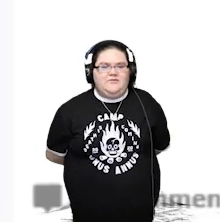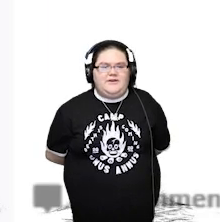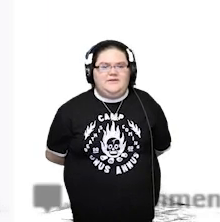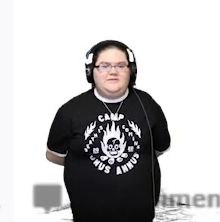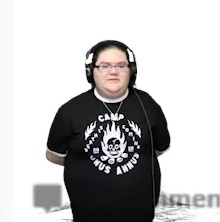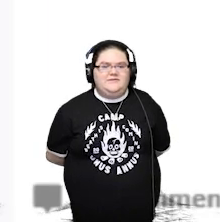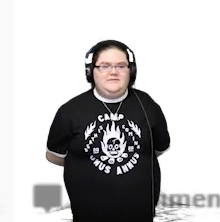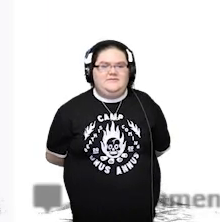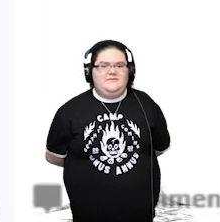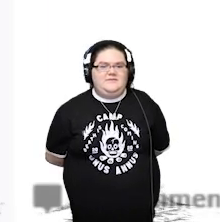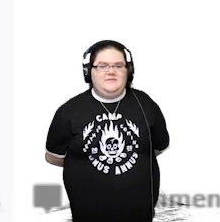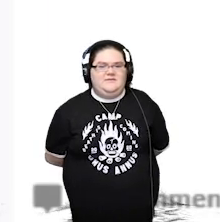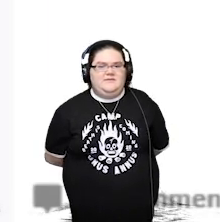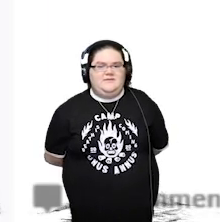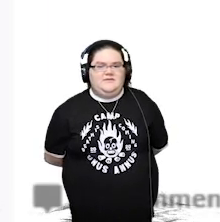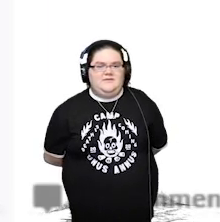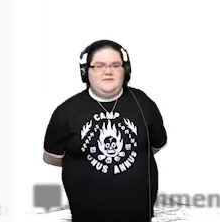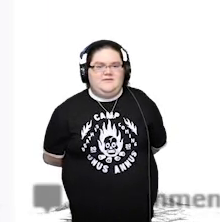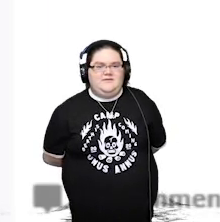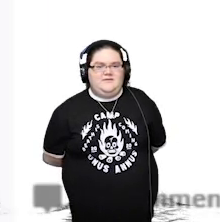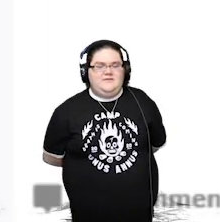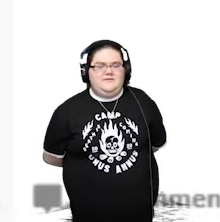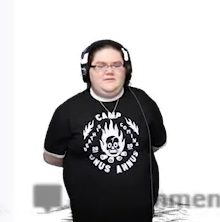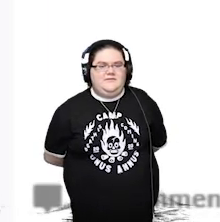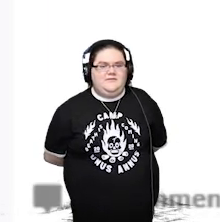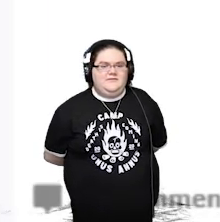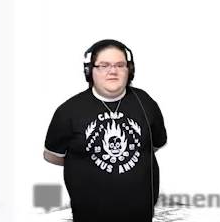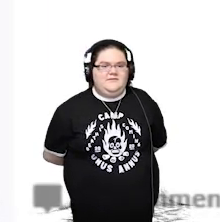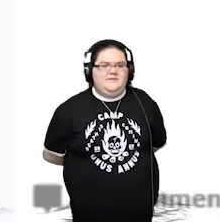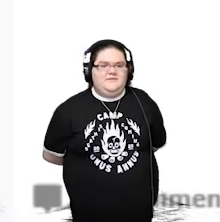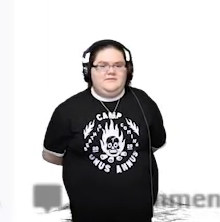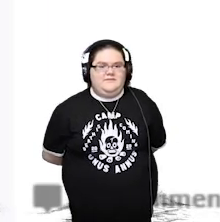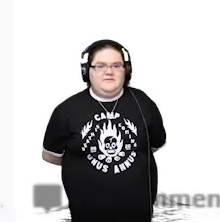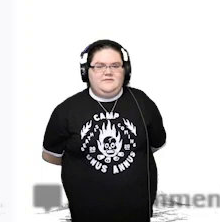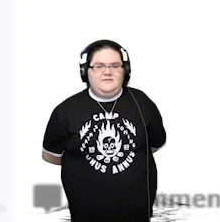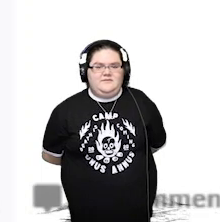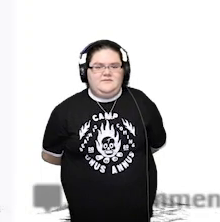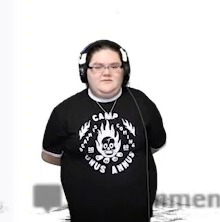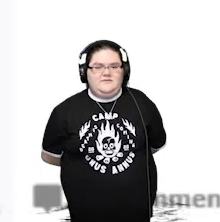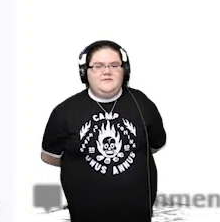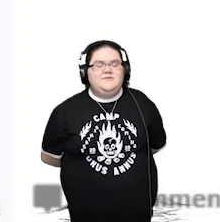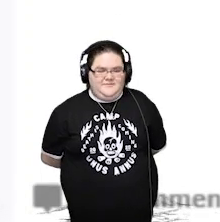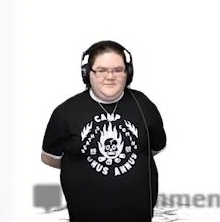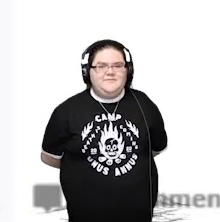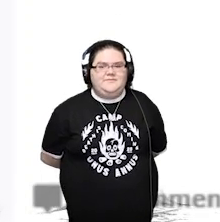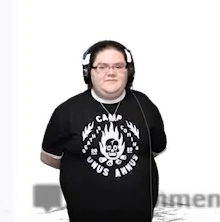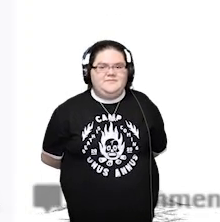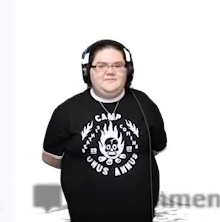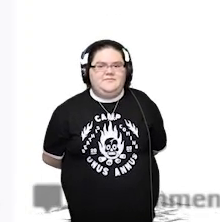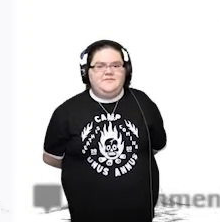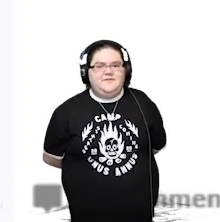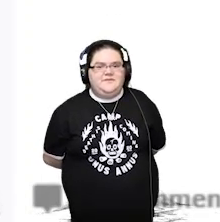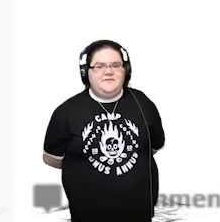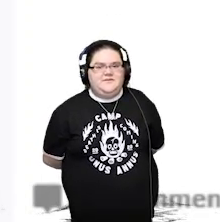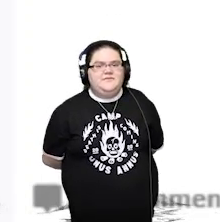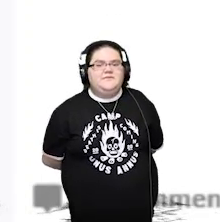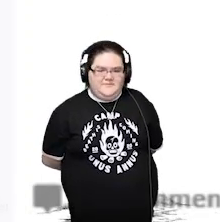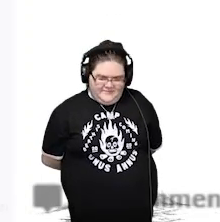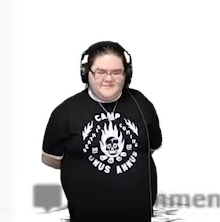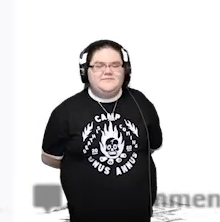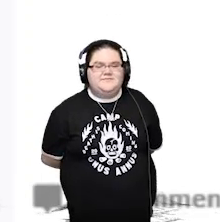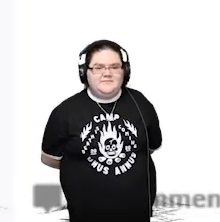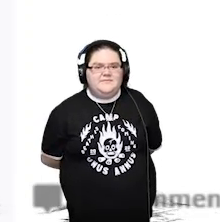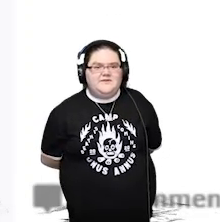depends on how you want it. It was cool. I made it when I was about 8 years old. And it was actually just going to be Vikstar. Then Vikstar was taken, so I added the